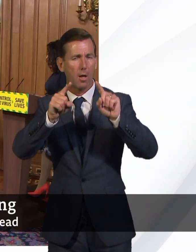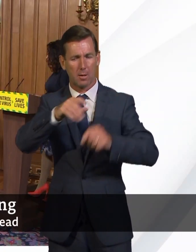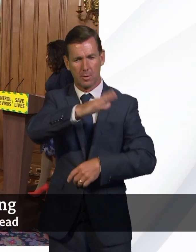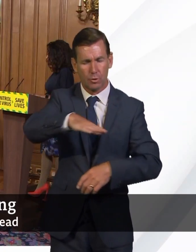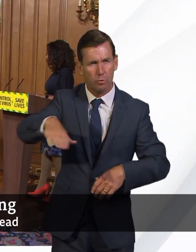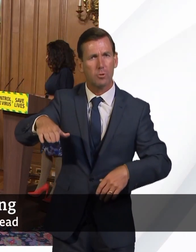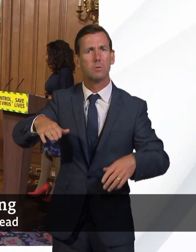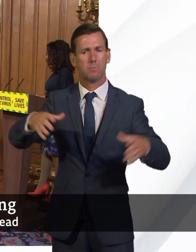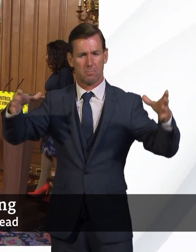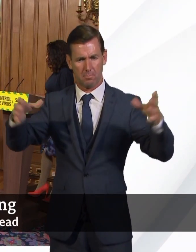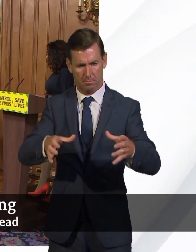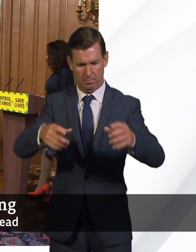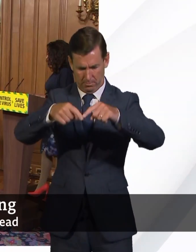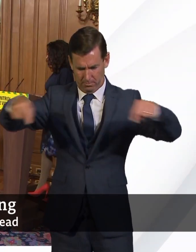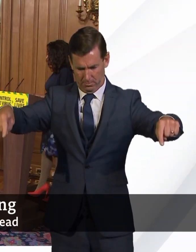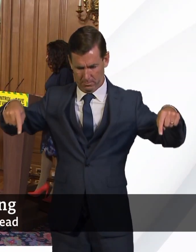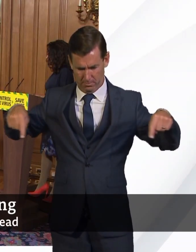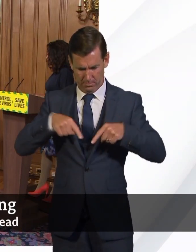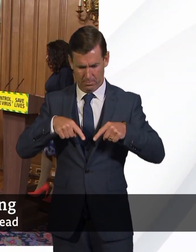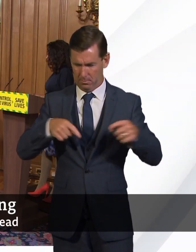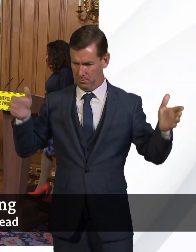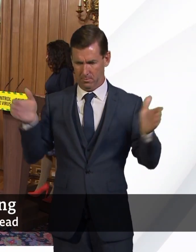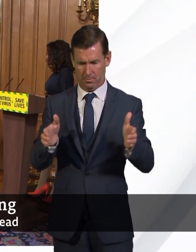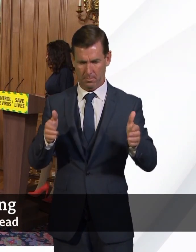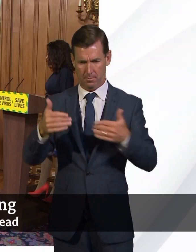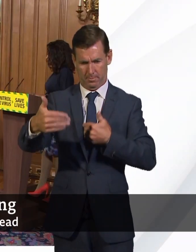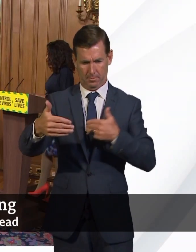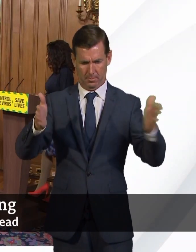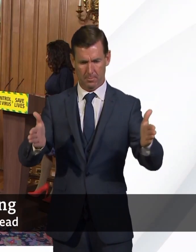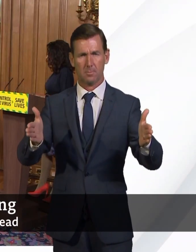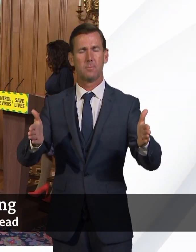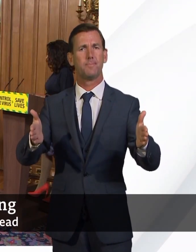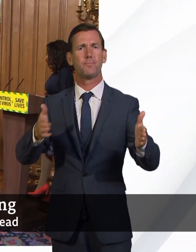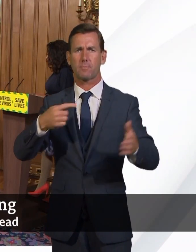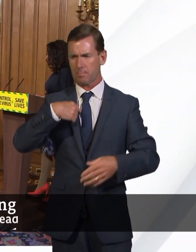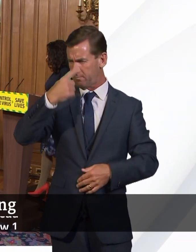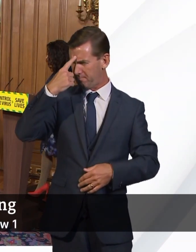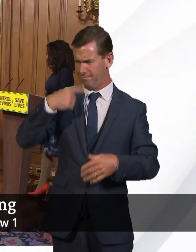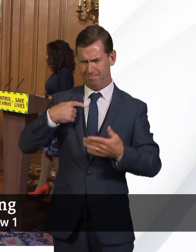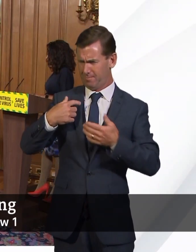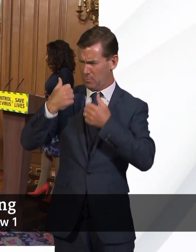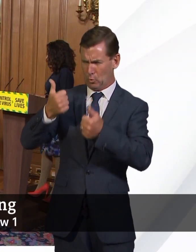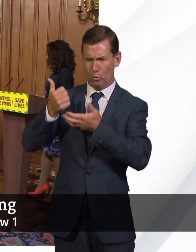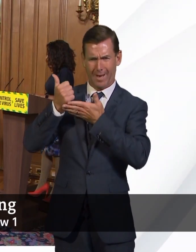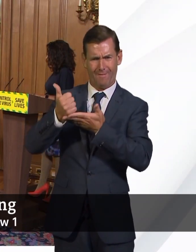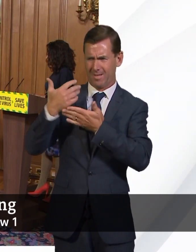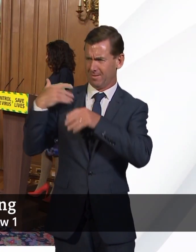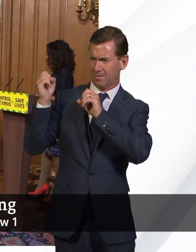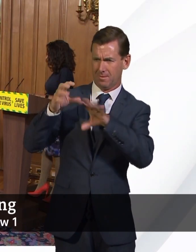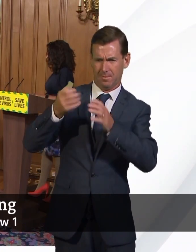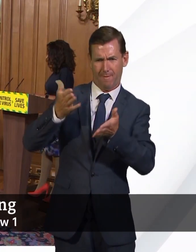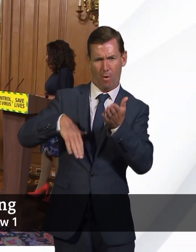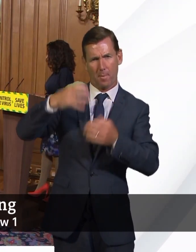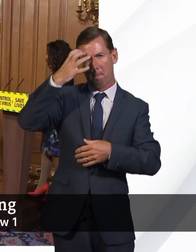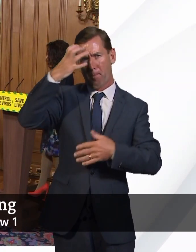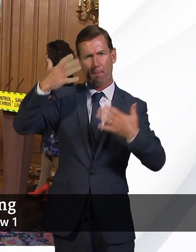in enclosed environments, if you like. And there is very good advice has come out from Public Health England, lots